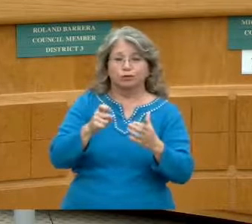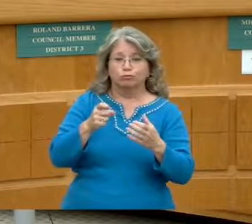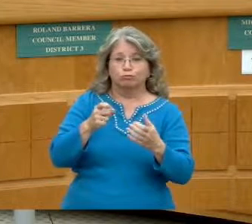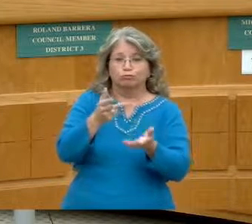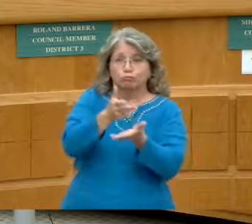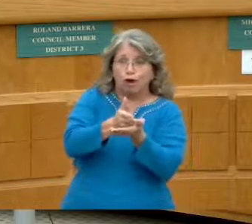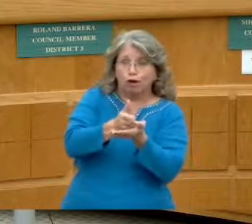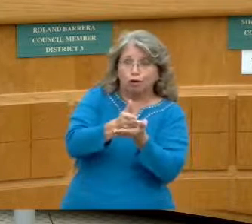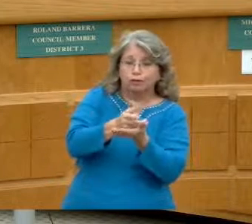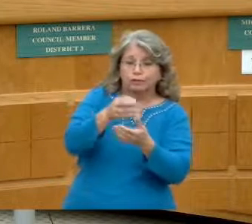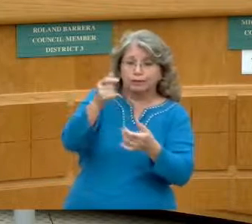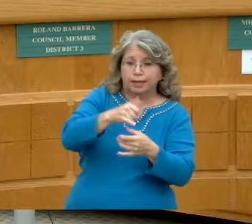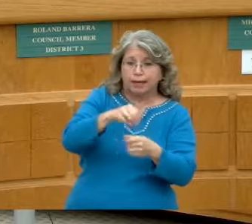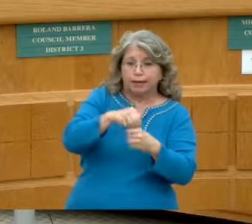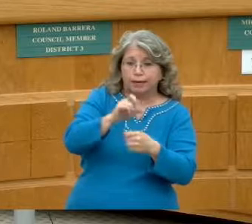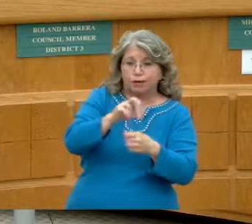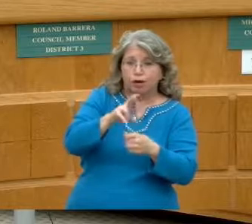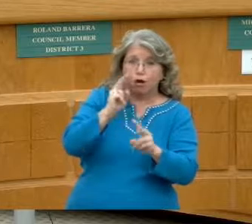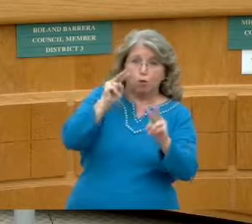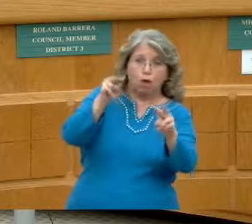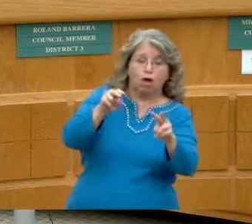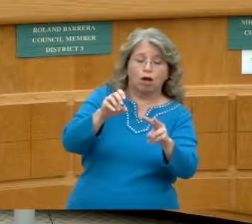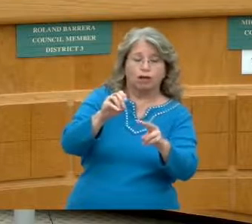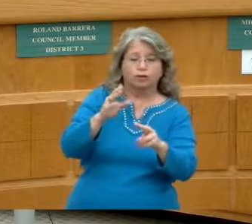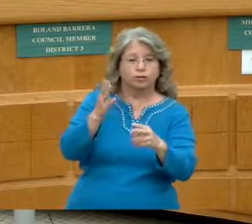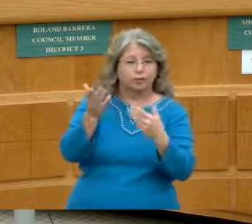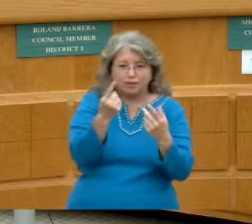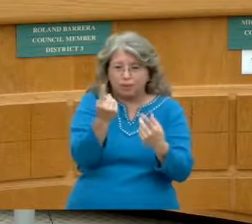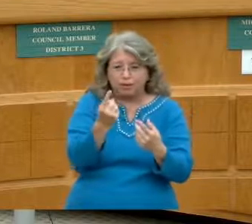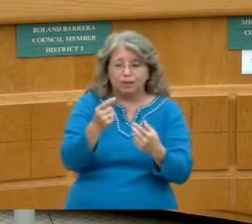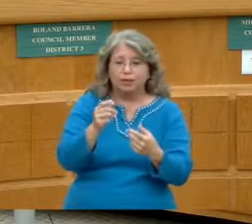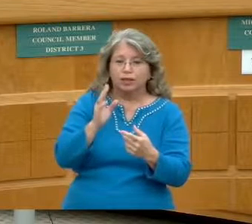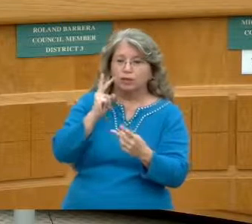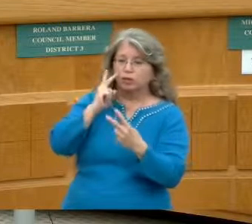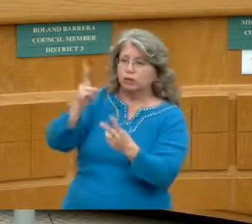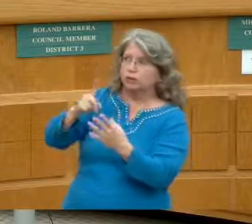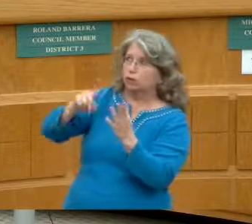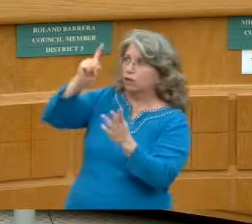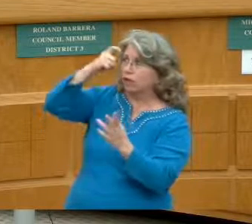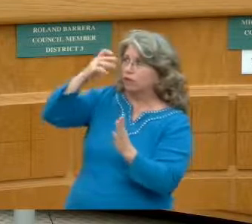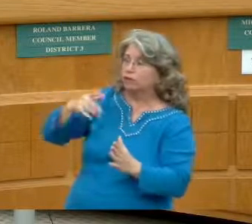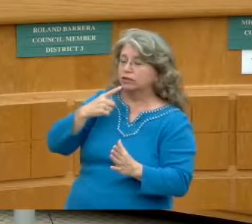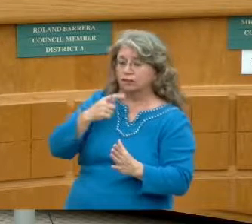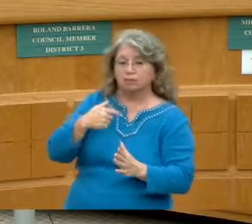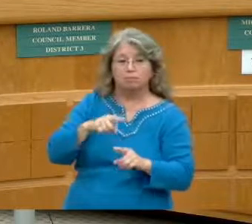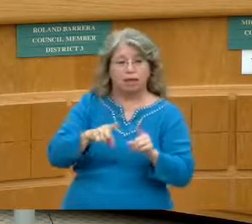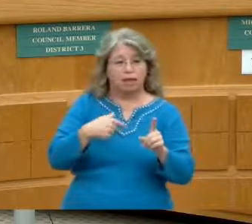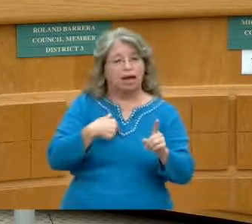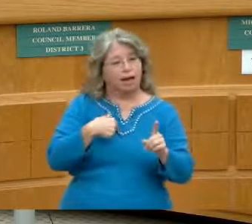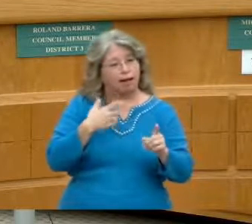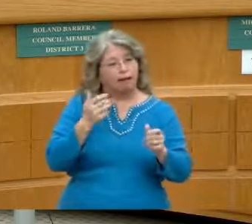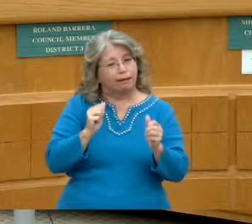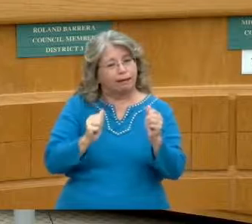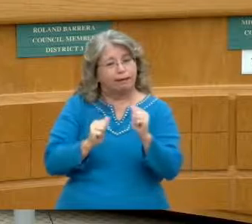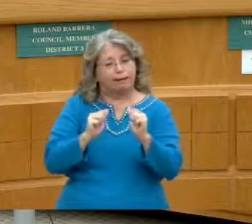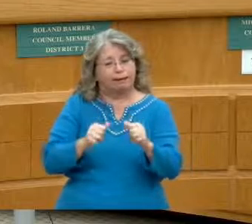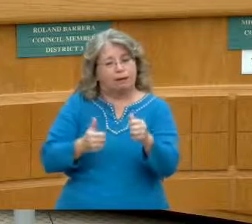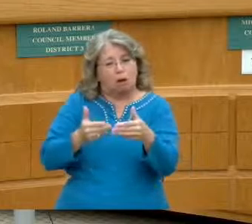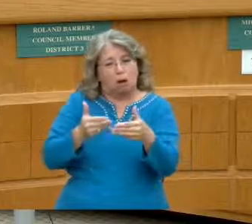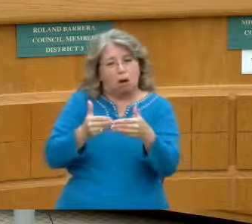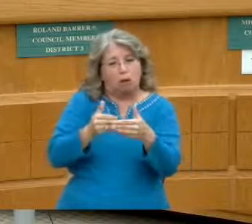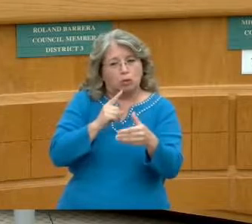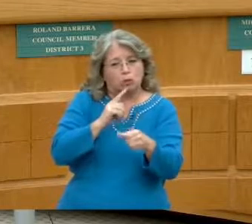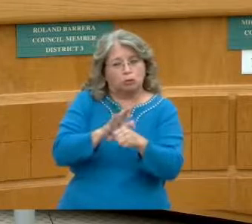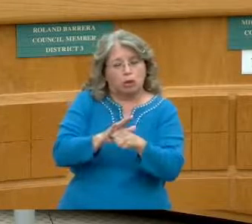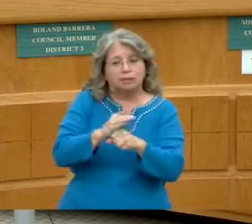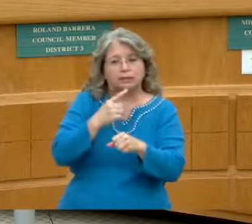But we'll see what the governor says. But I could almost assure you, in Corpus Christi, we're going to have fireworks on the 4th of July. Now, I